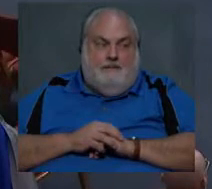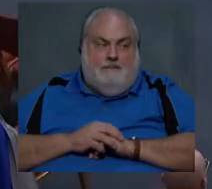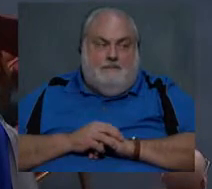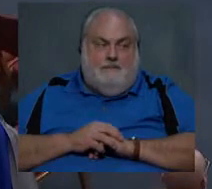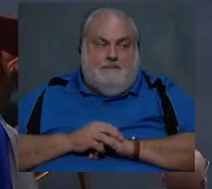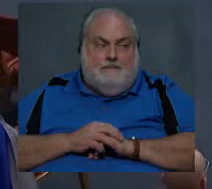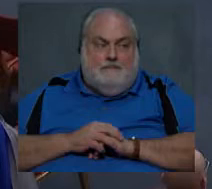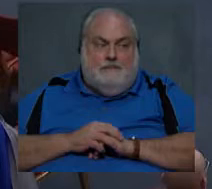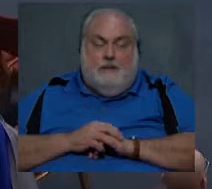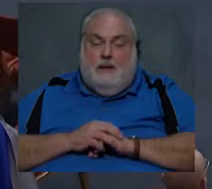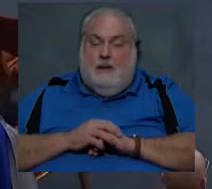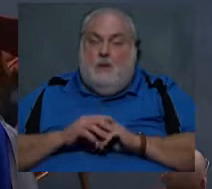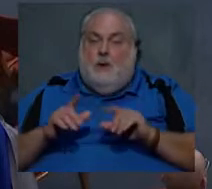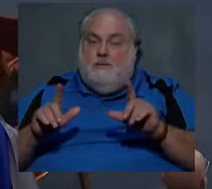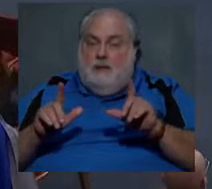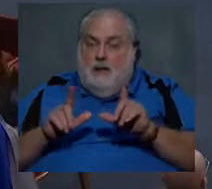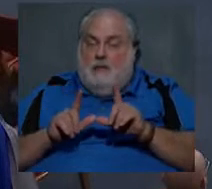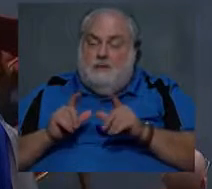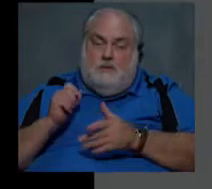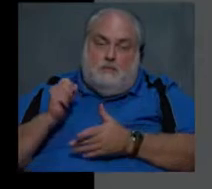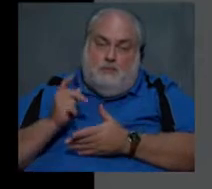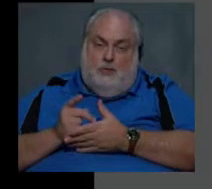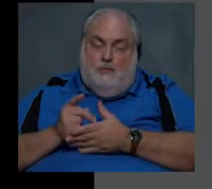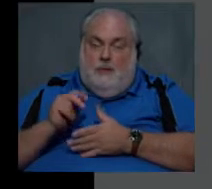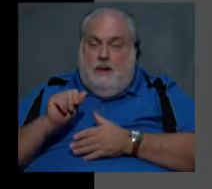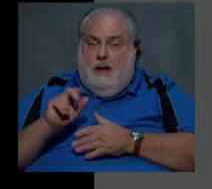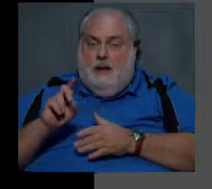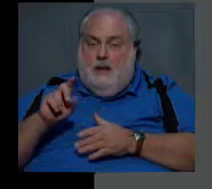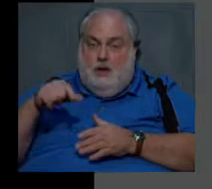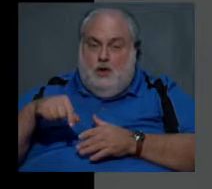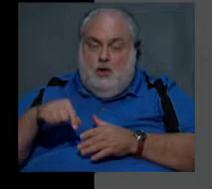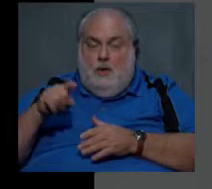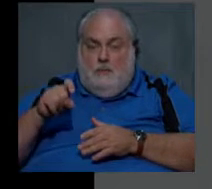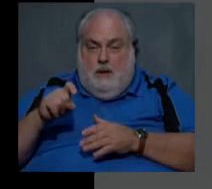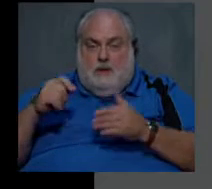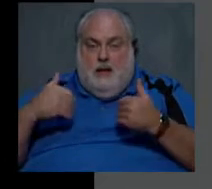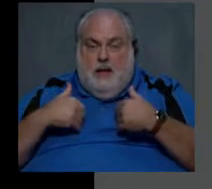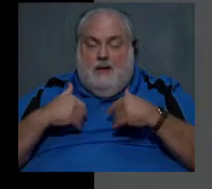And again, we're licensed by ADQ and have to get that permit before we can be in operation.